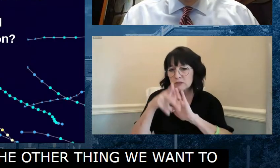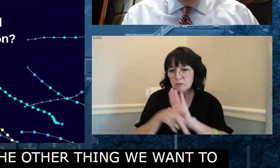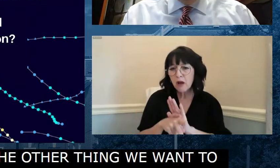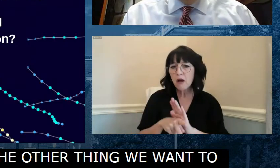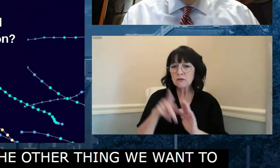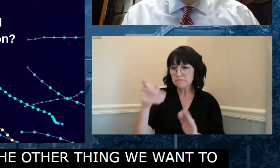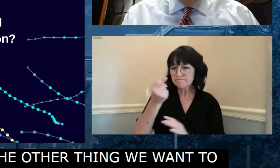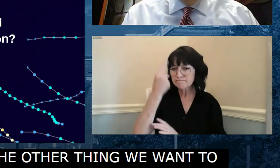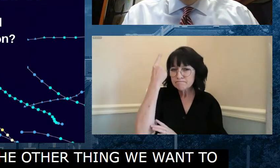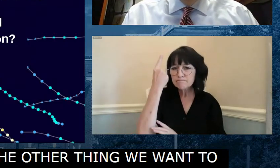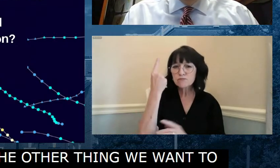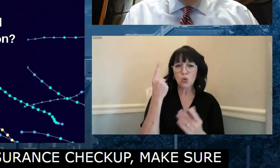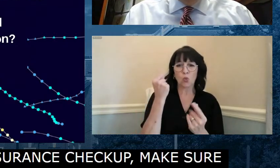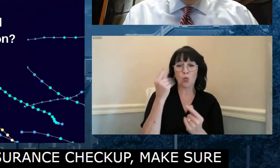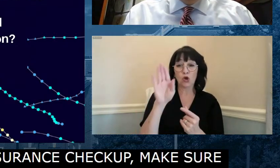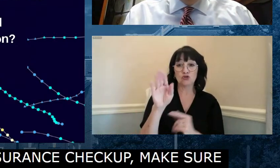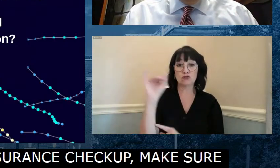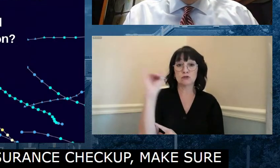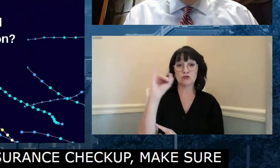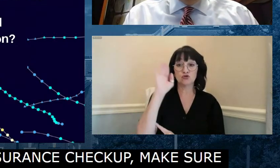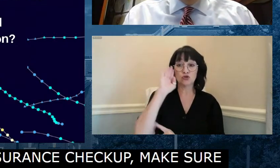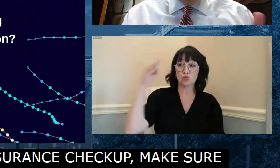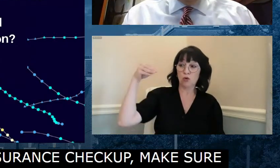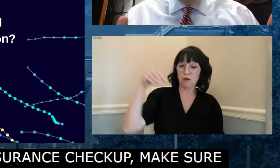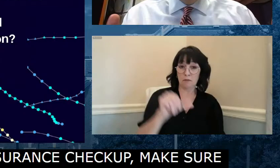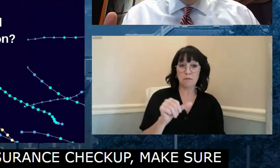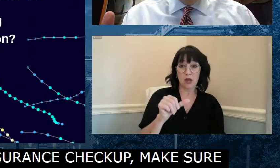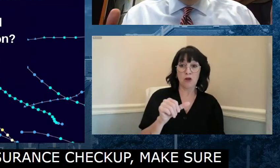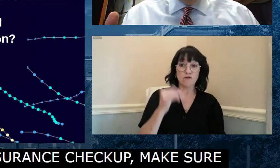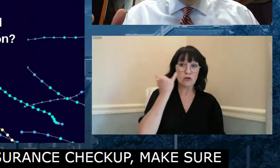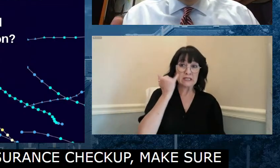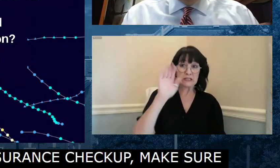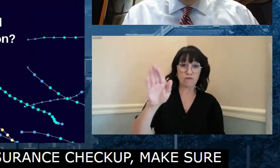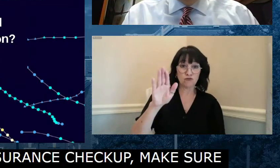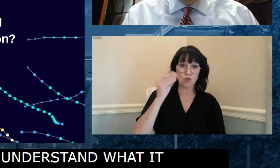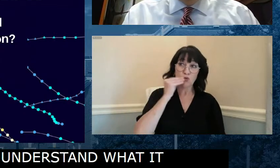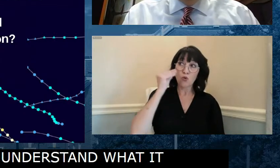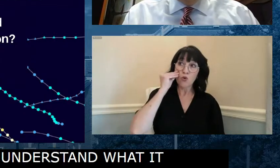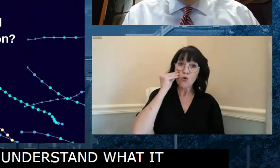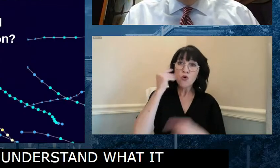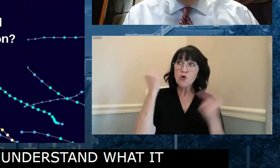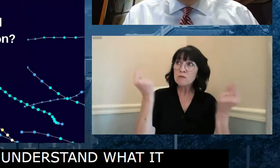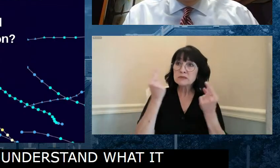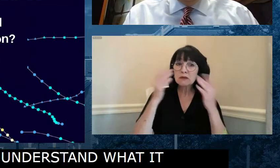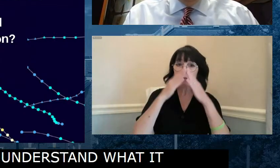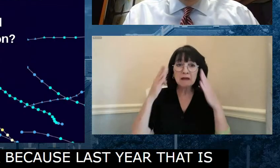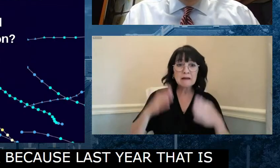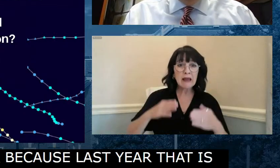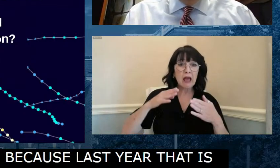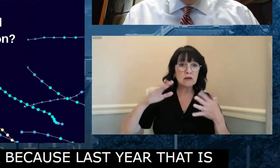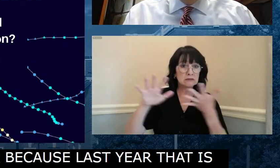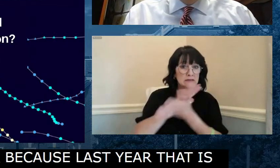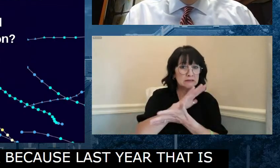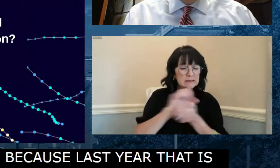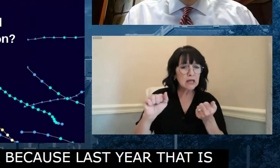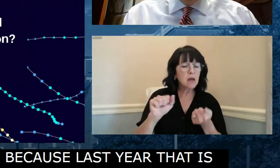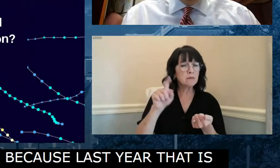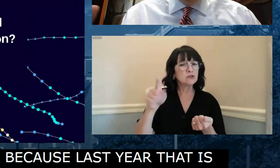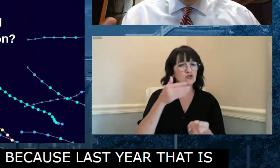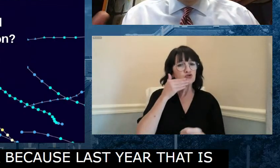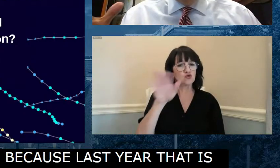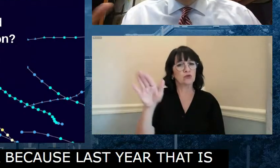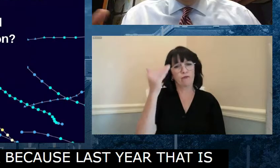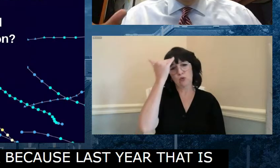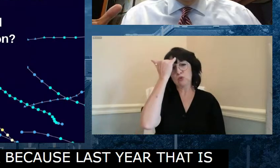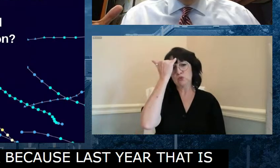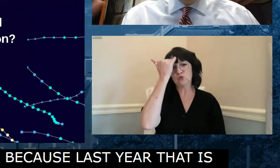covers, what it doesn't cover. Because last year, that was a lot of what we saw in some of the Bear, Middletown, and, Smyrna,